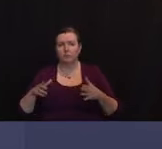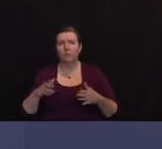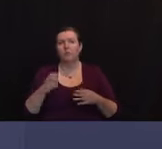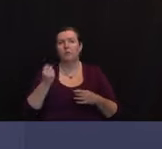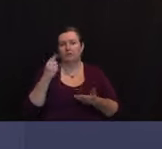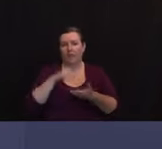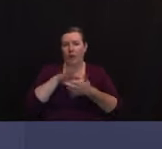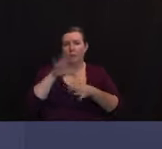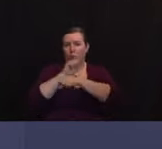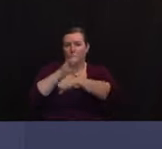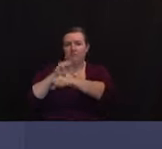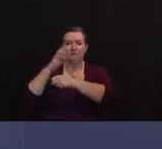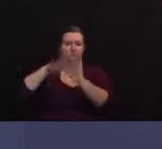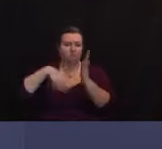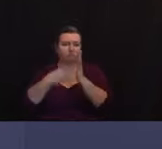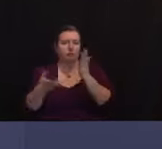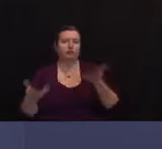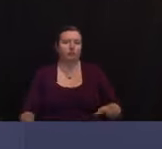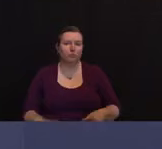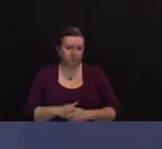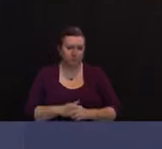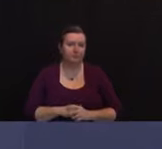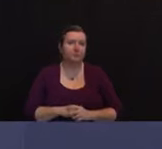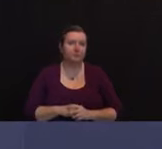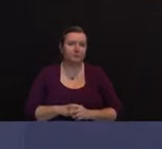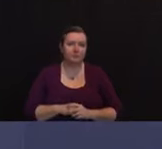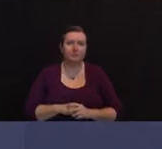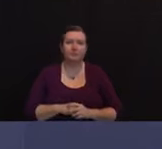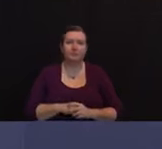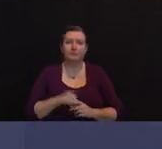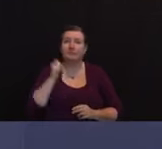Moving on to my daily report, as the governor shared, our hospitals reported